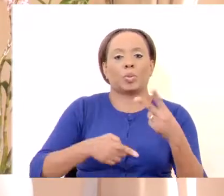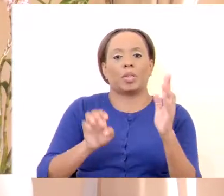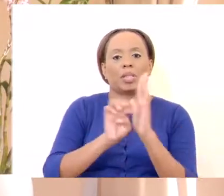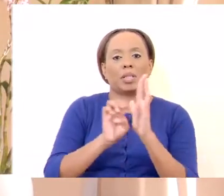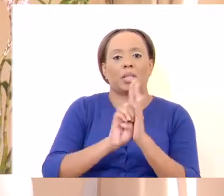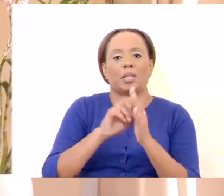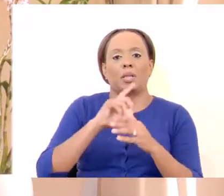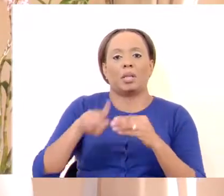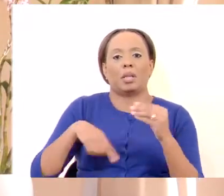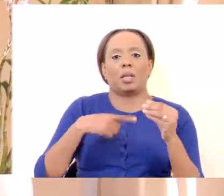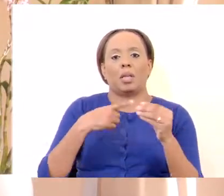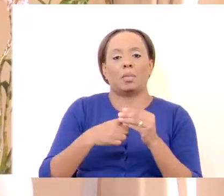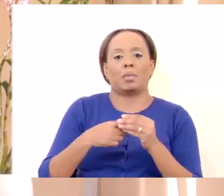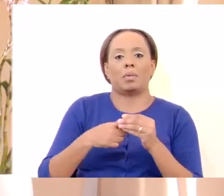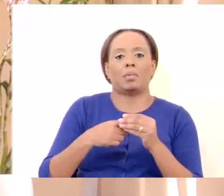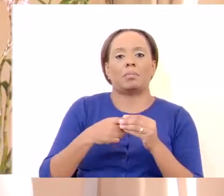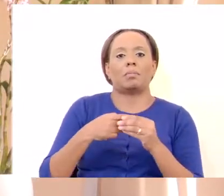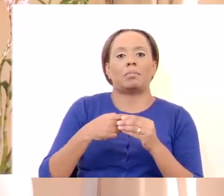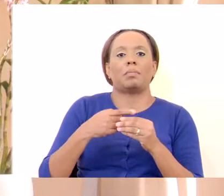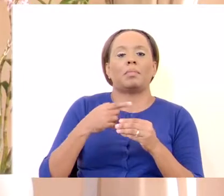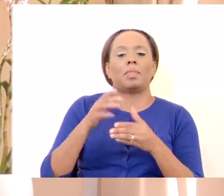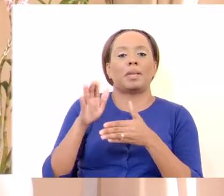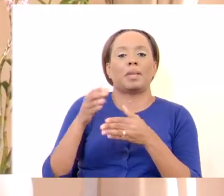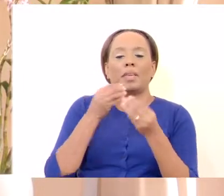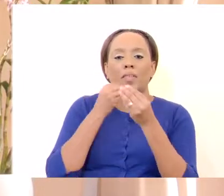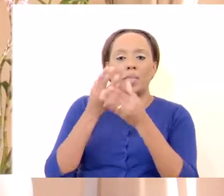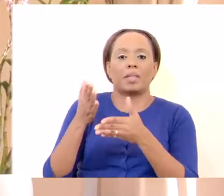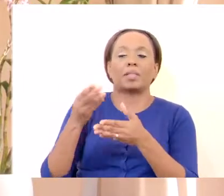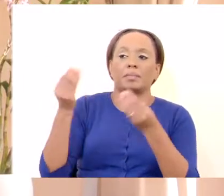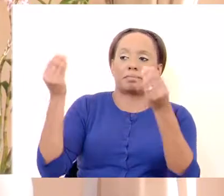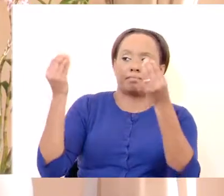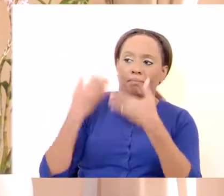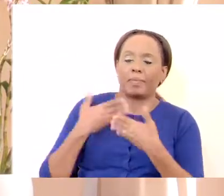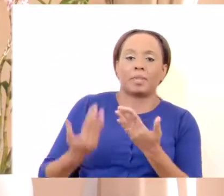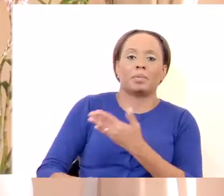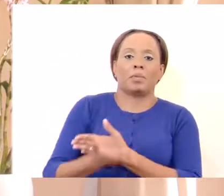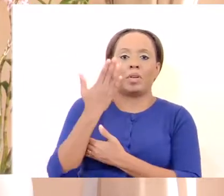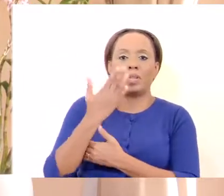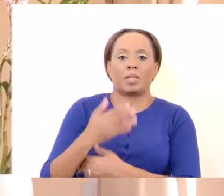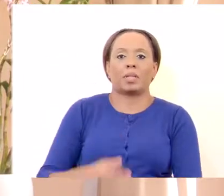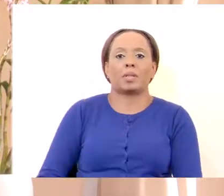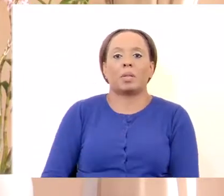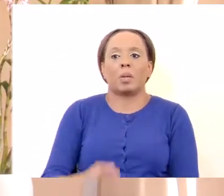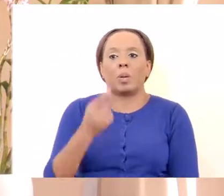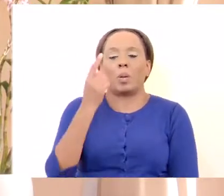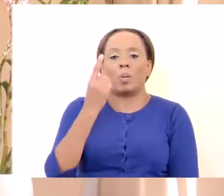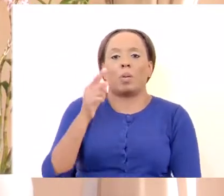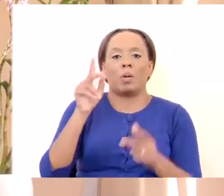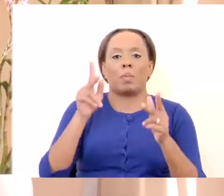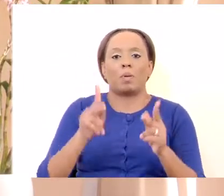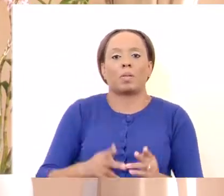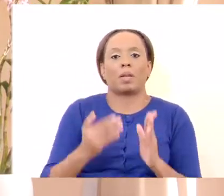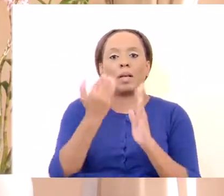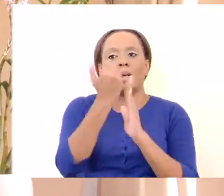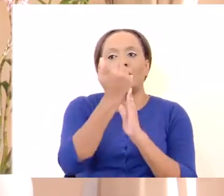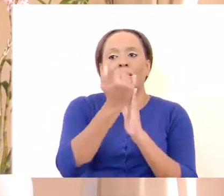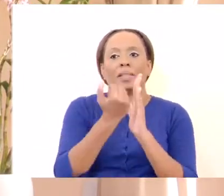that was shared with me this morning. I am told that there's one person on that list who lives in